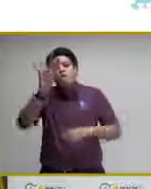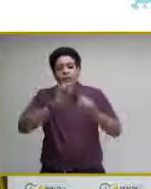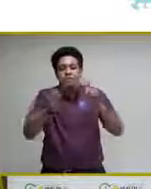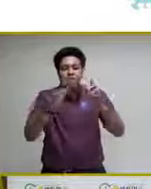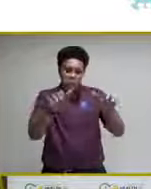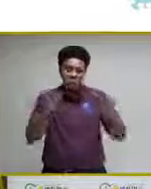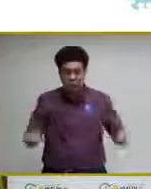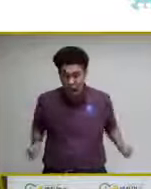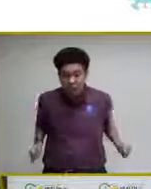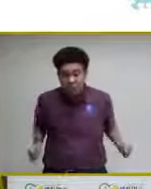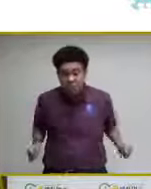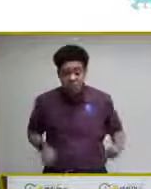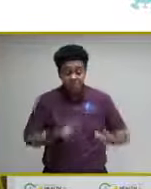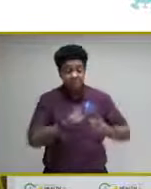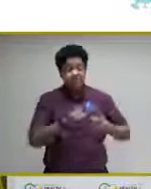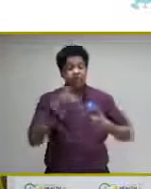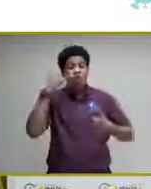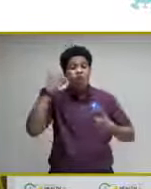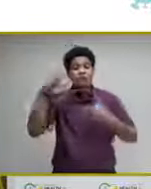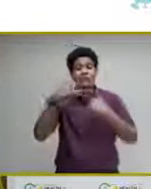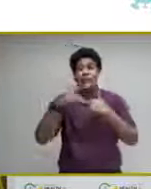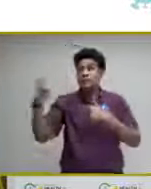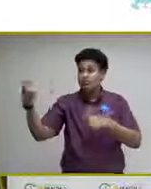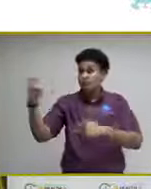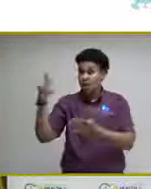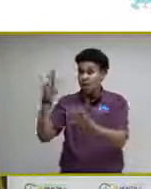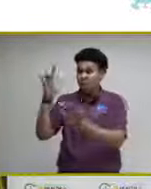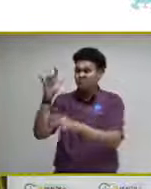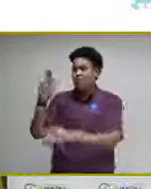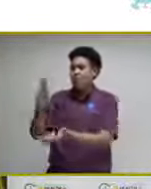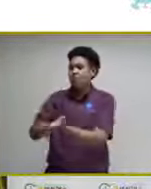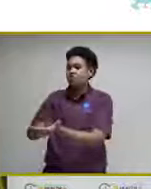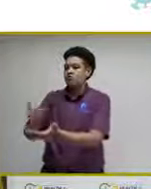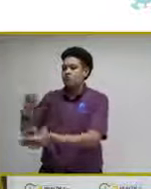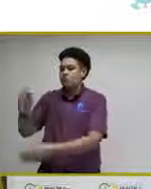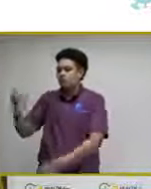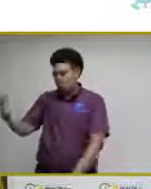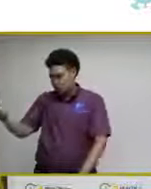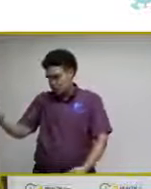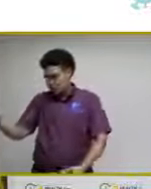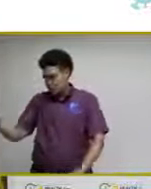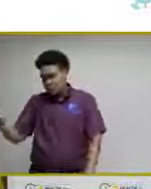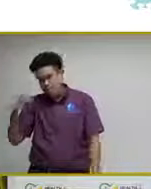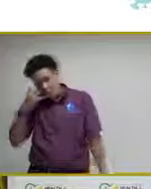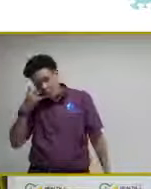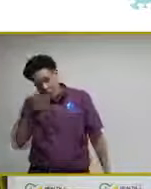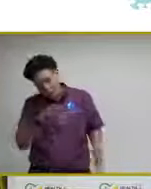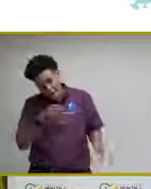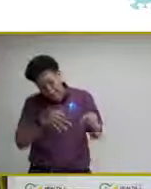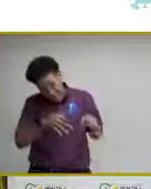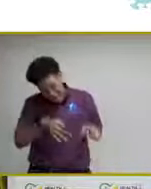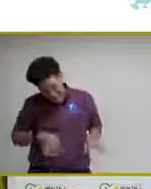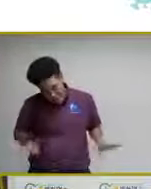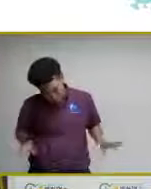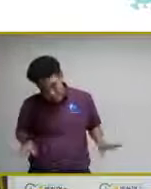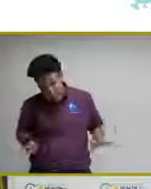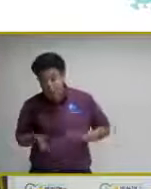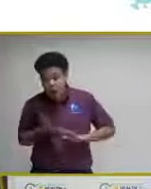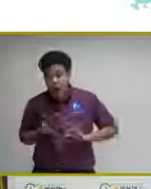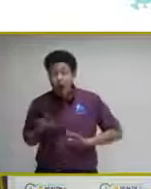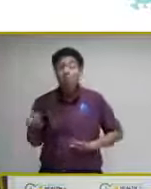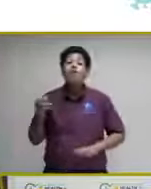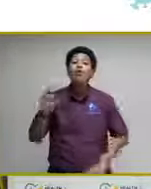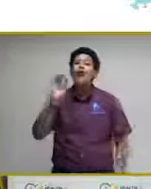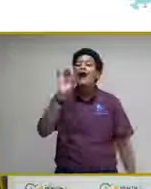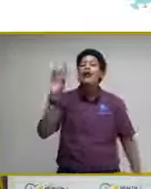ways. A call center has been contracted by the Ministry of Health, and that call center will operate our